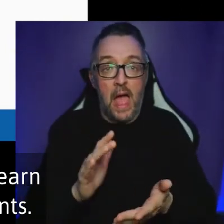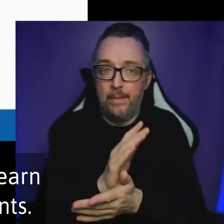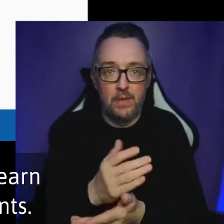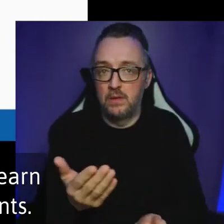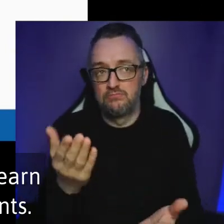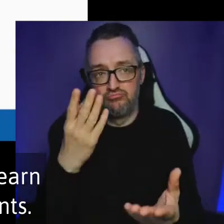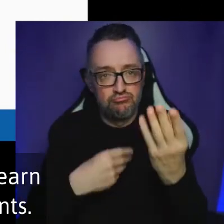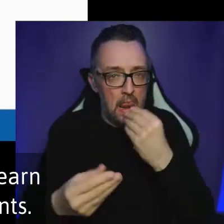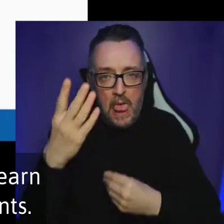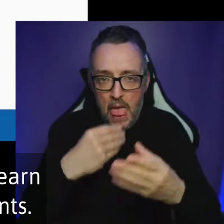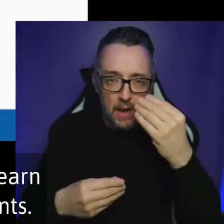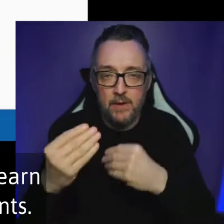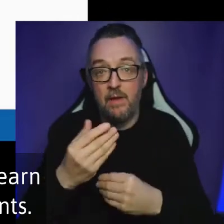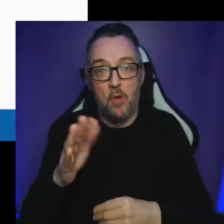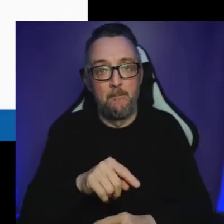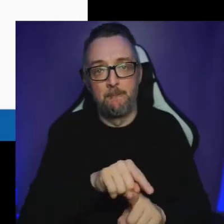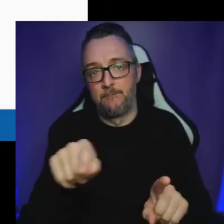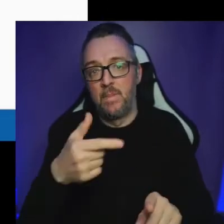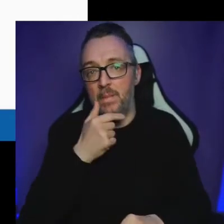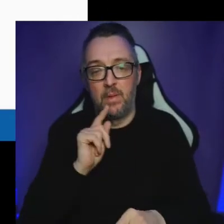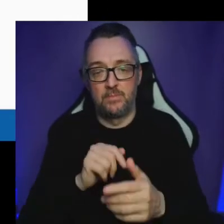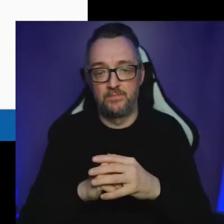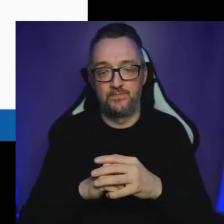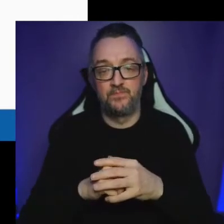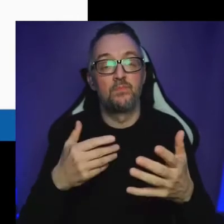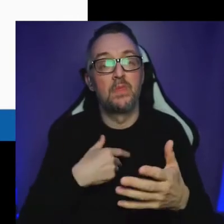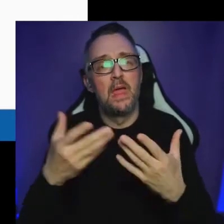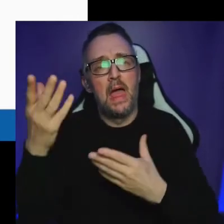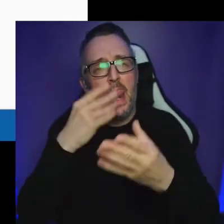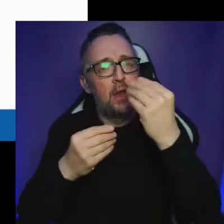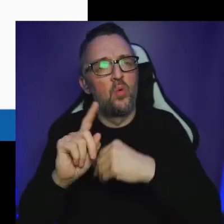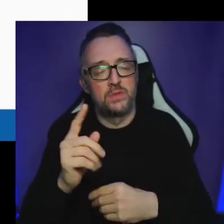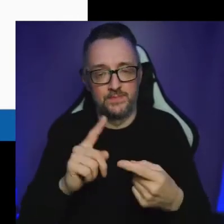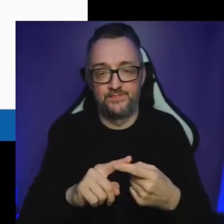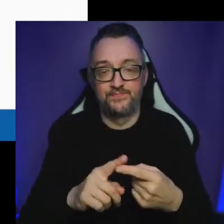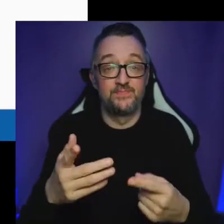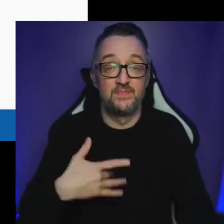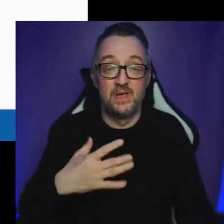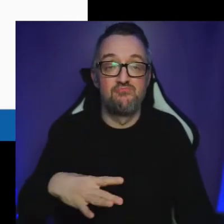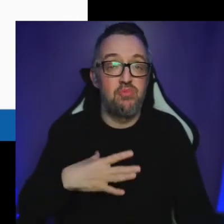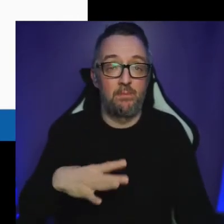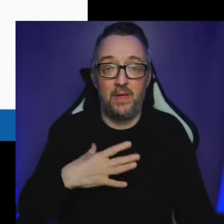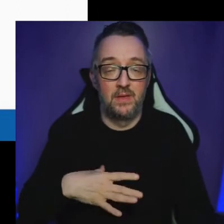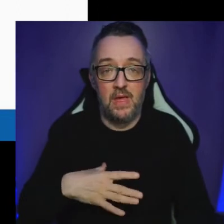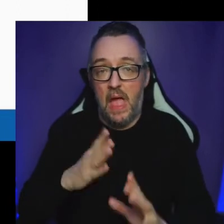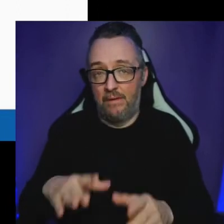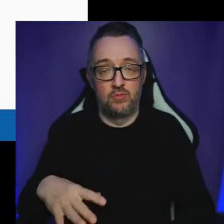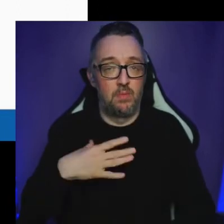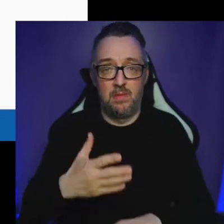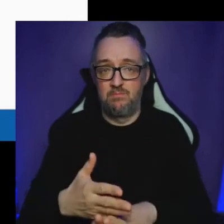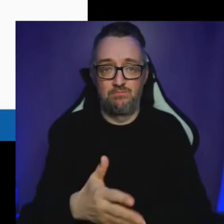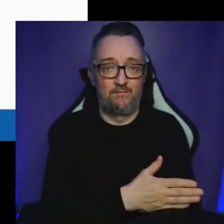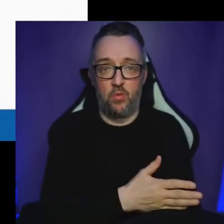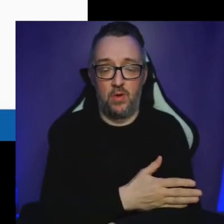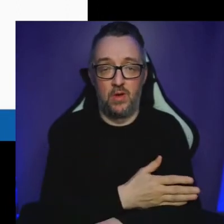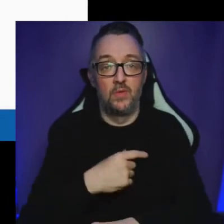the participants. So this is some of the things that we did learn. Preparation is everything. We worked a lot to kind of prepare what